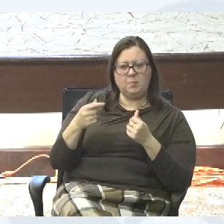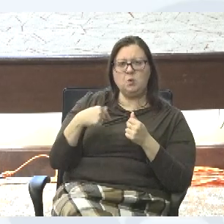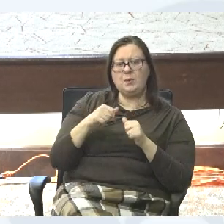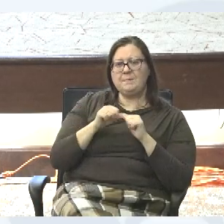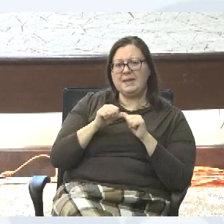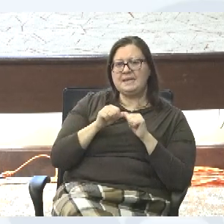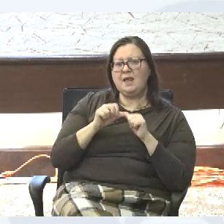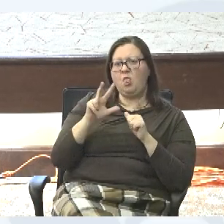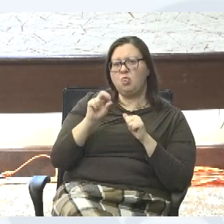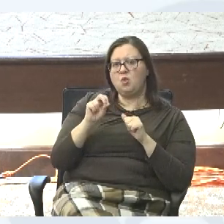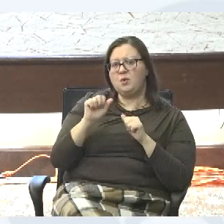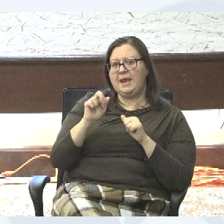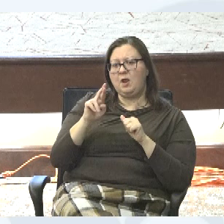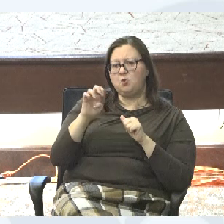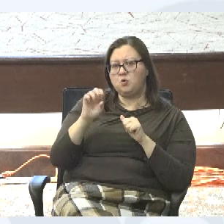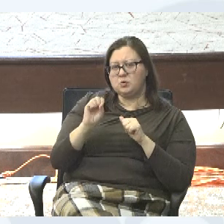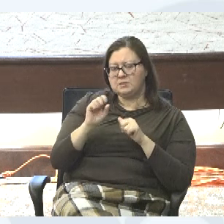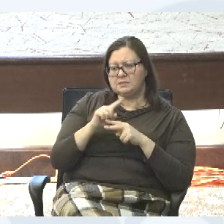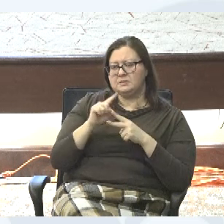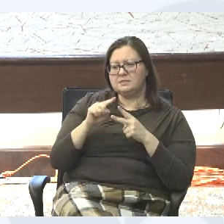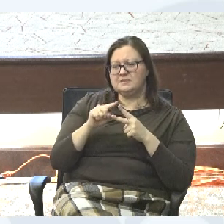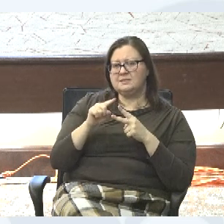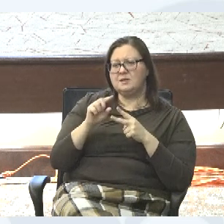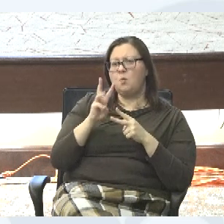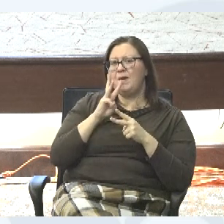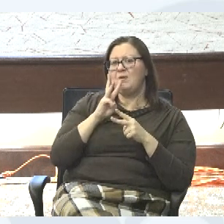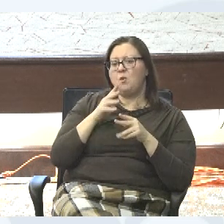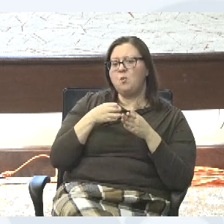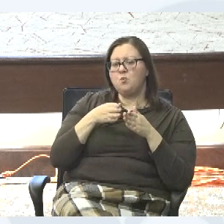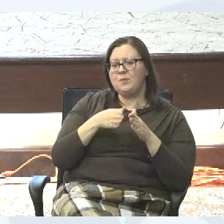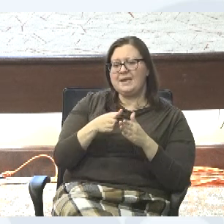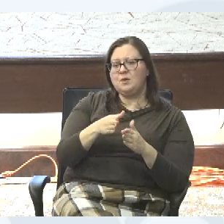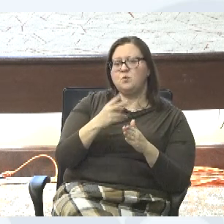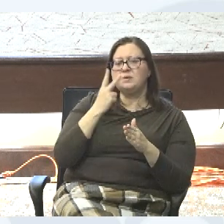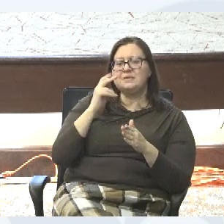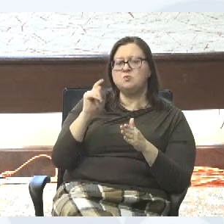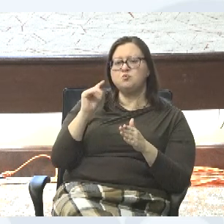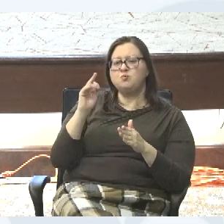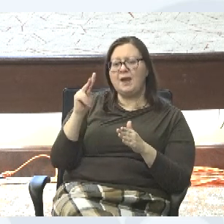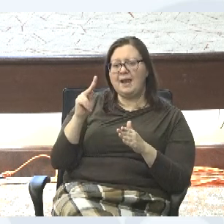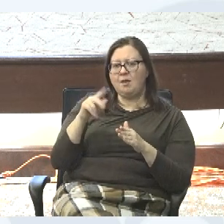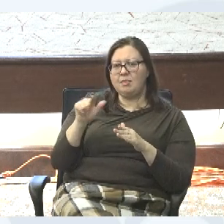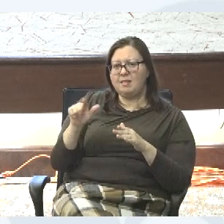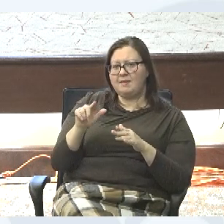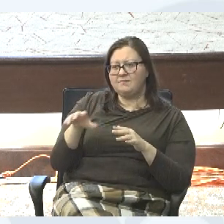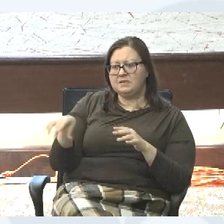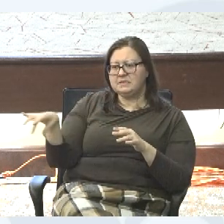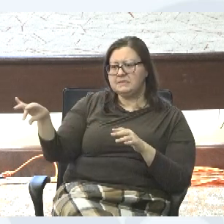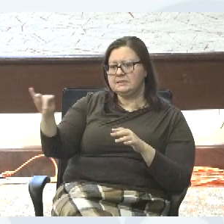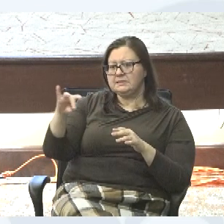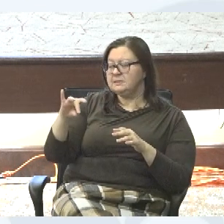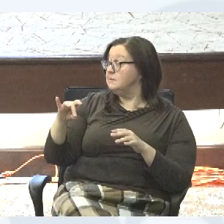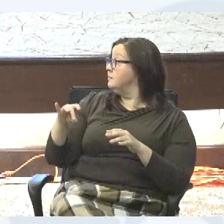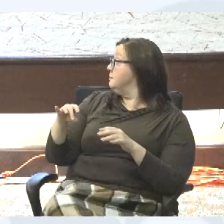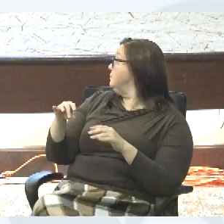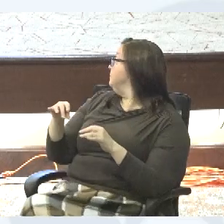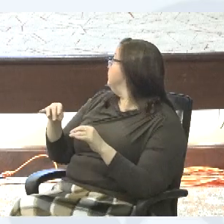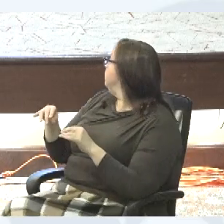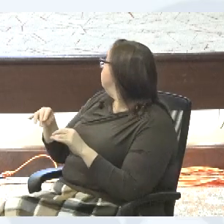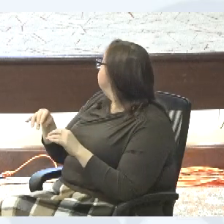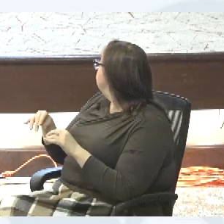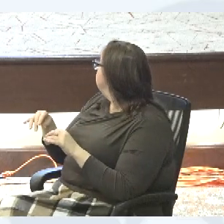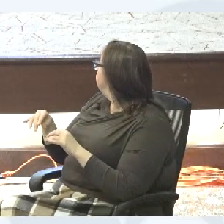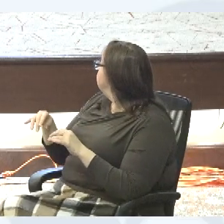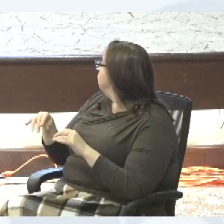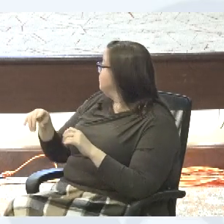approximately 30 acres along Waco Creek, where you see the track on your left-hand side and stretching over a large